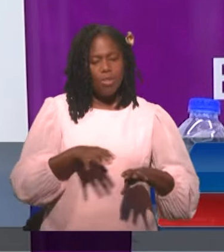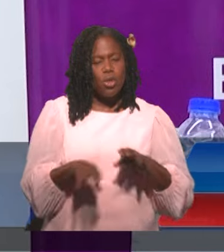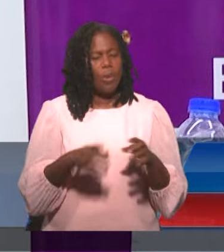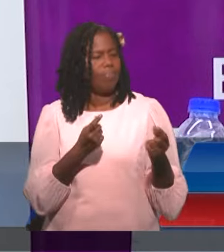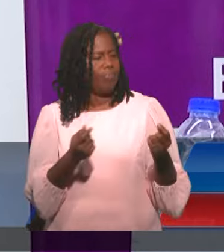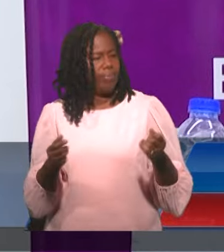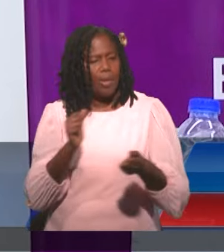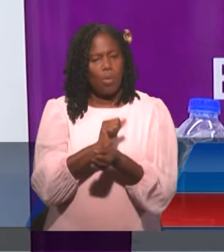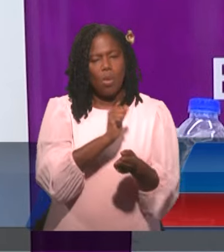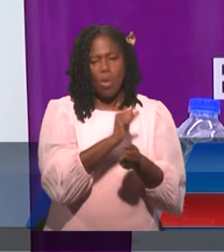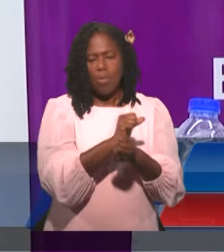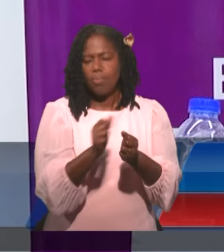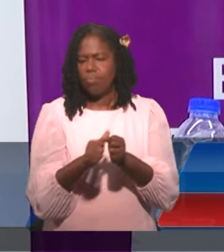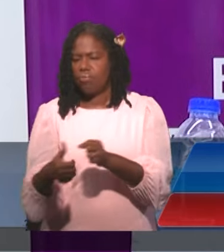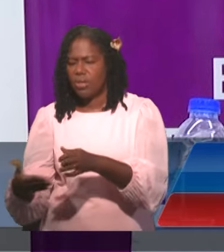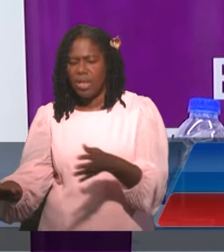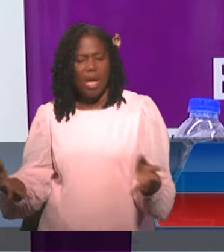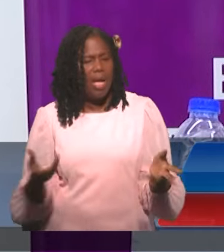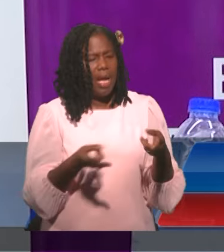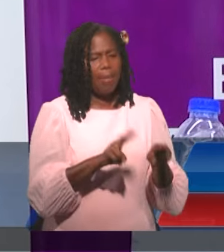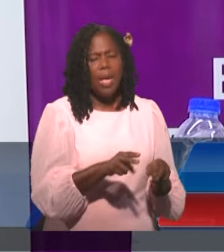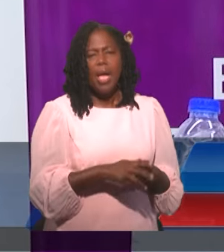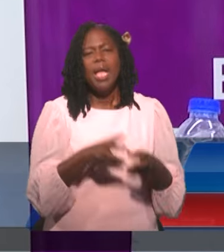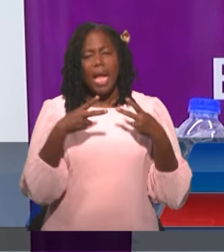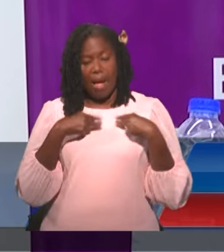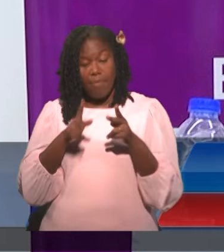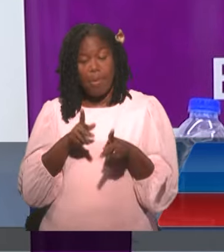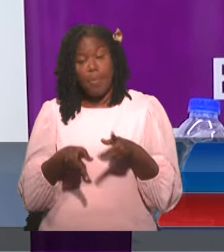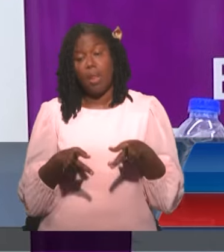already. You have adequate persons out there who could